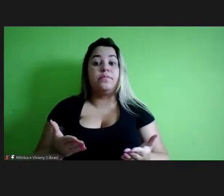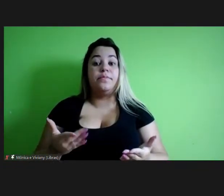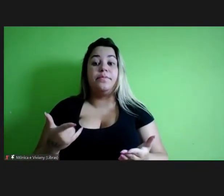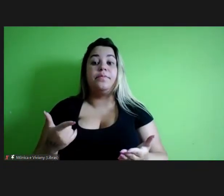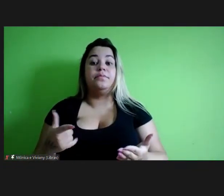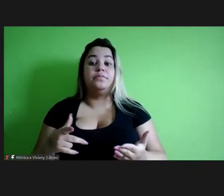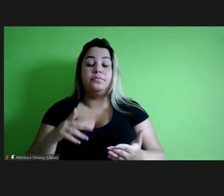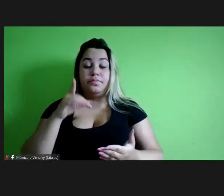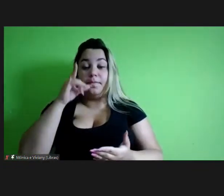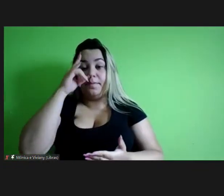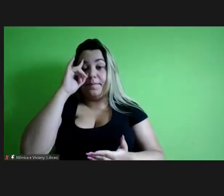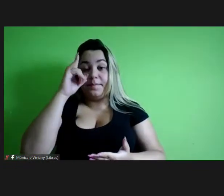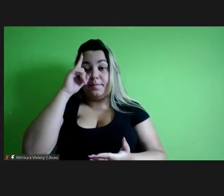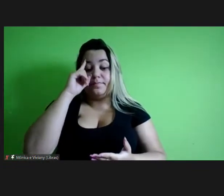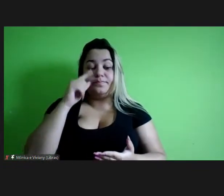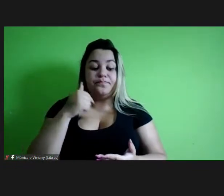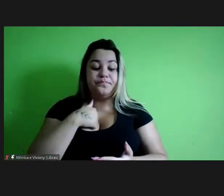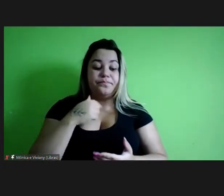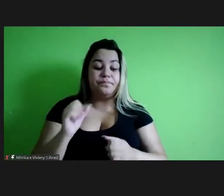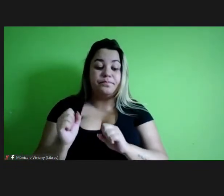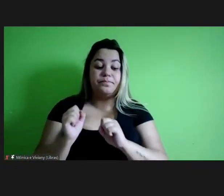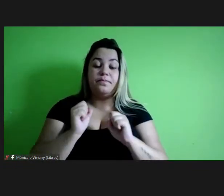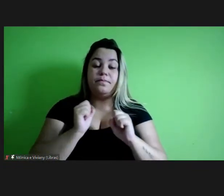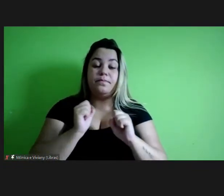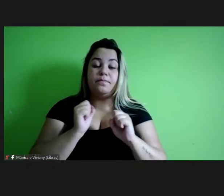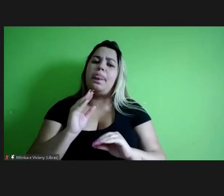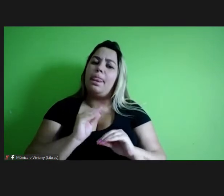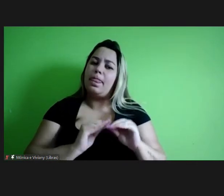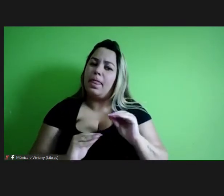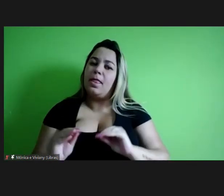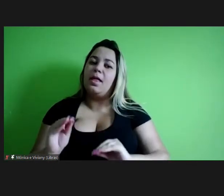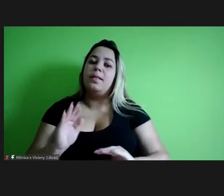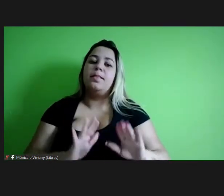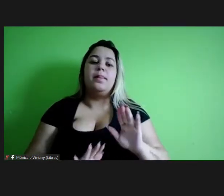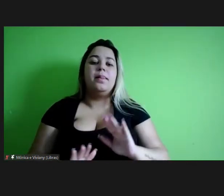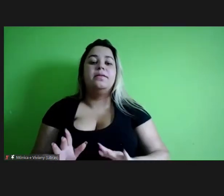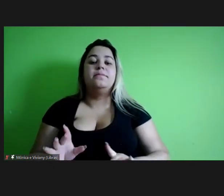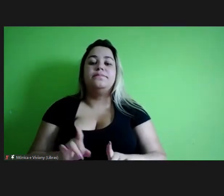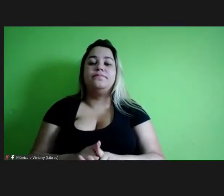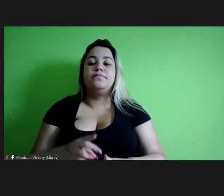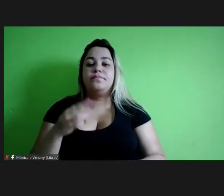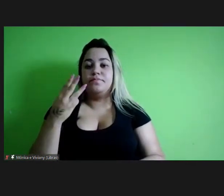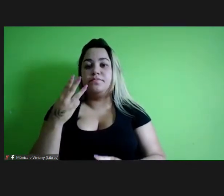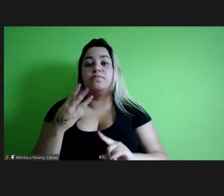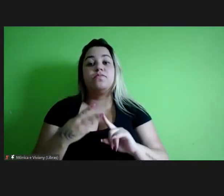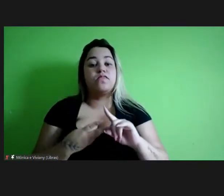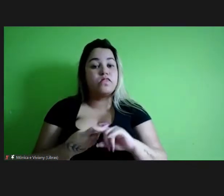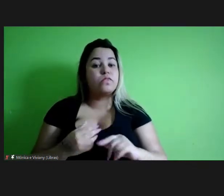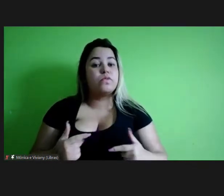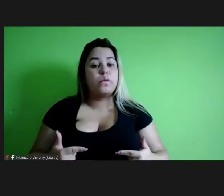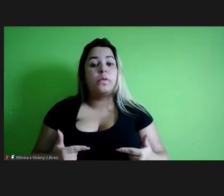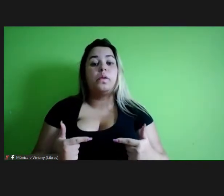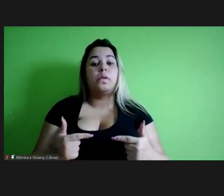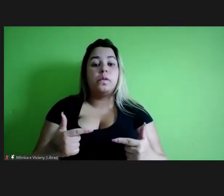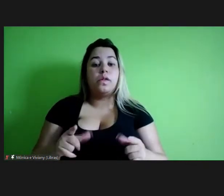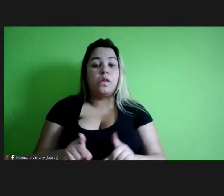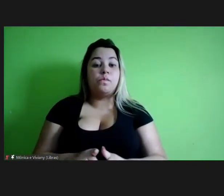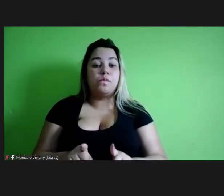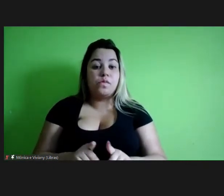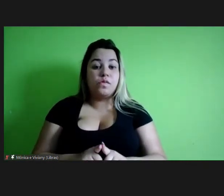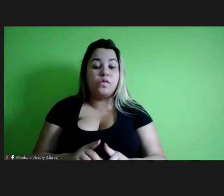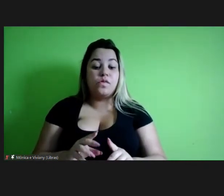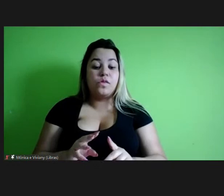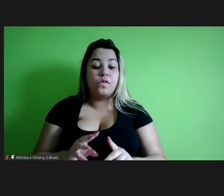the planet, and how, starting by very basic guidelines in everyday lives, we can coordinate these three